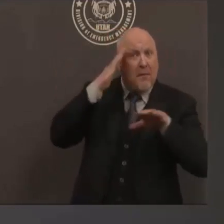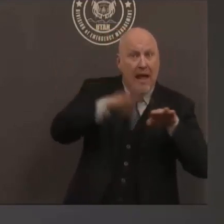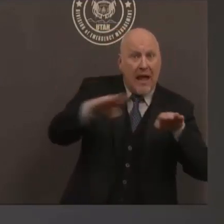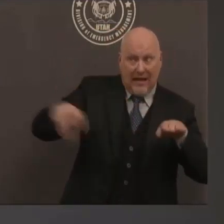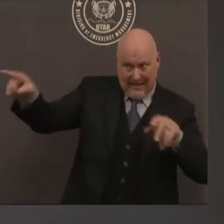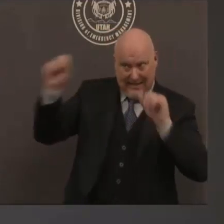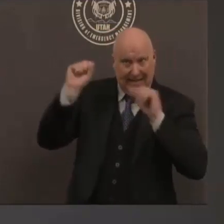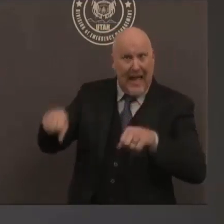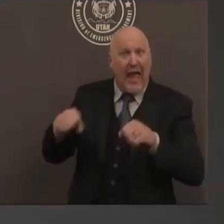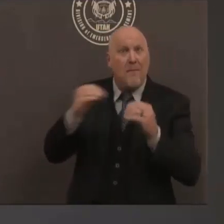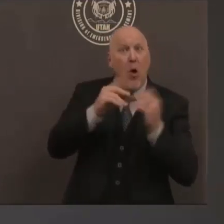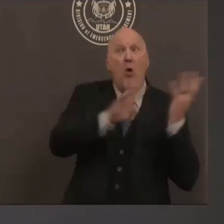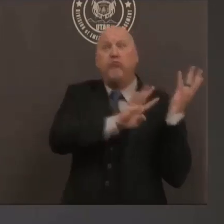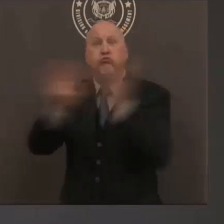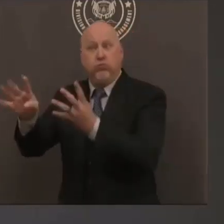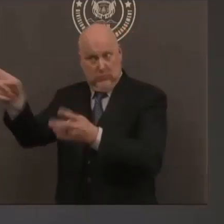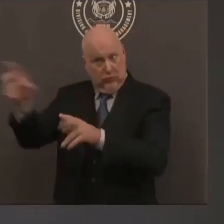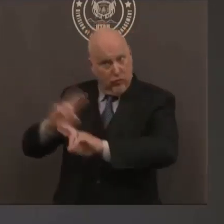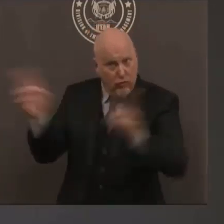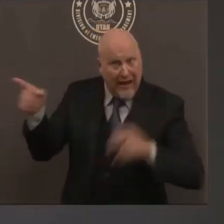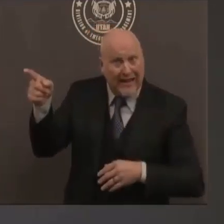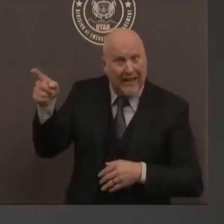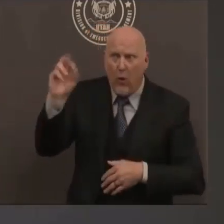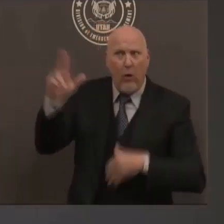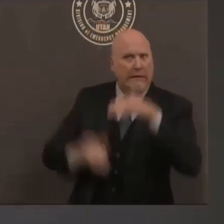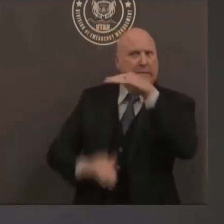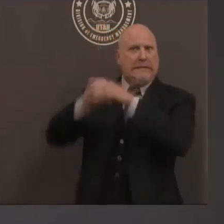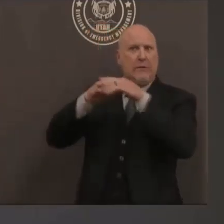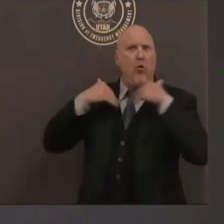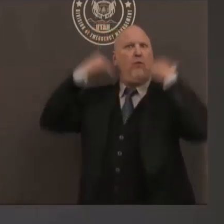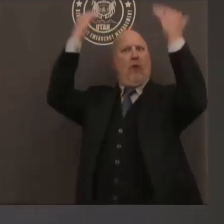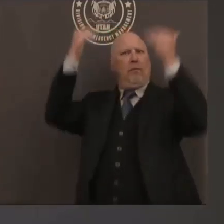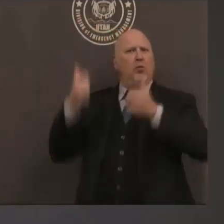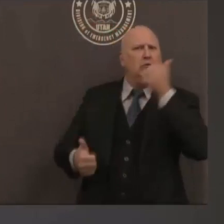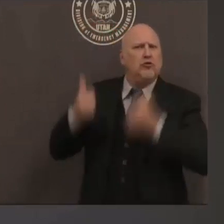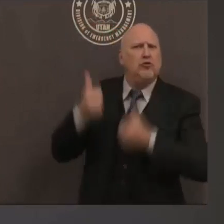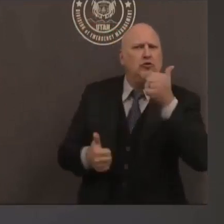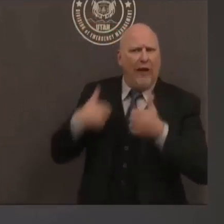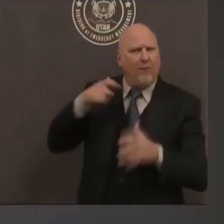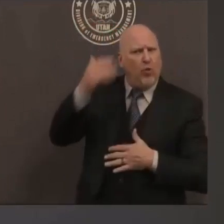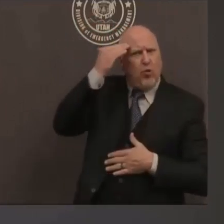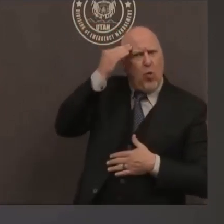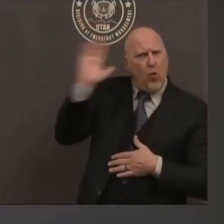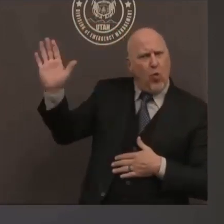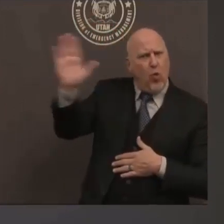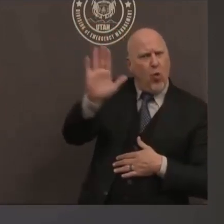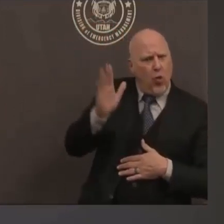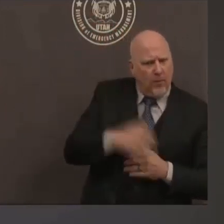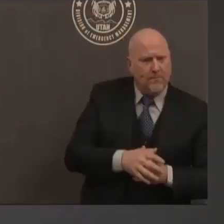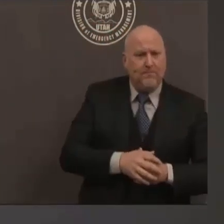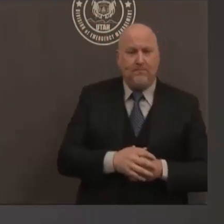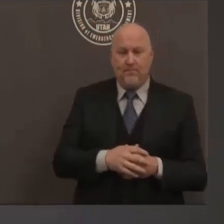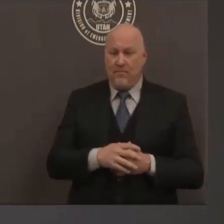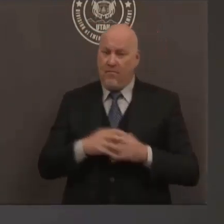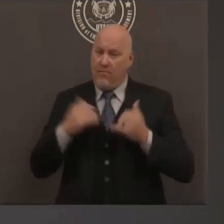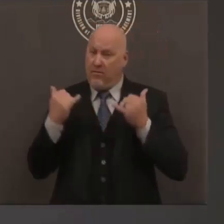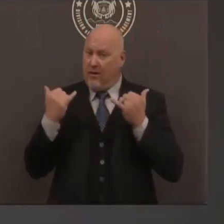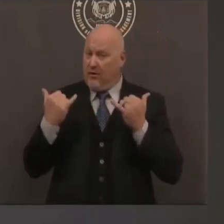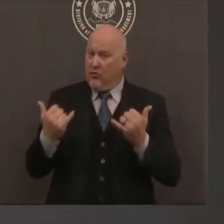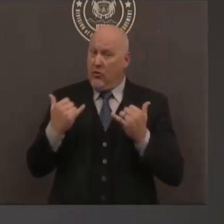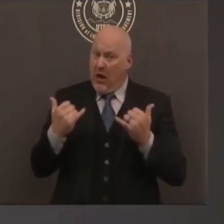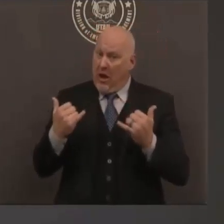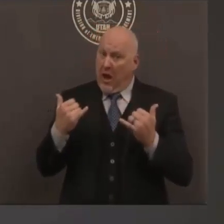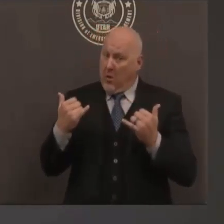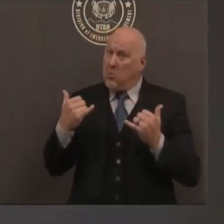the statewide ICU utilization rate is less than 17%. We have significant headroom when it comes to ICU